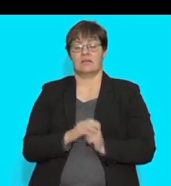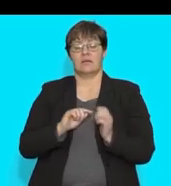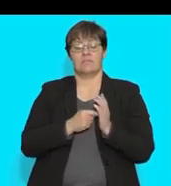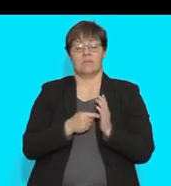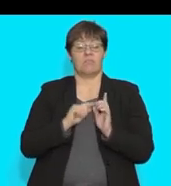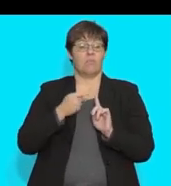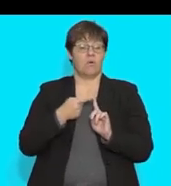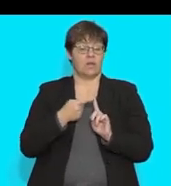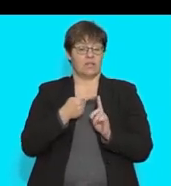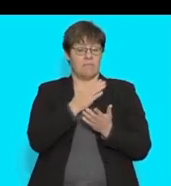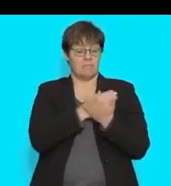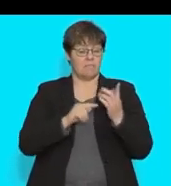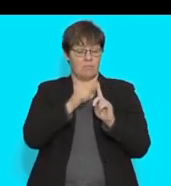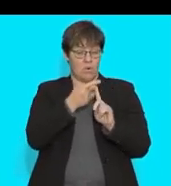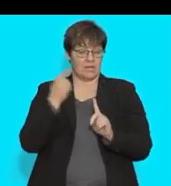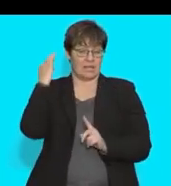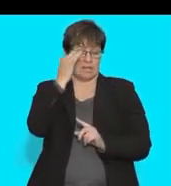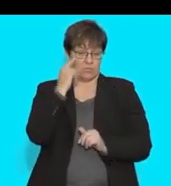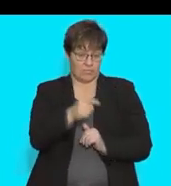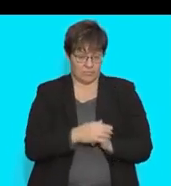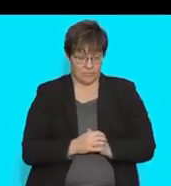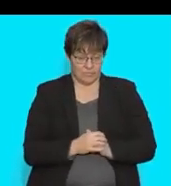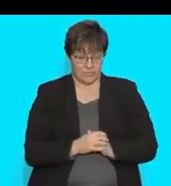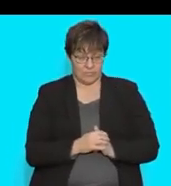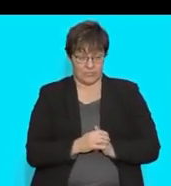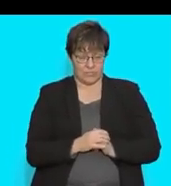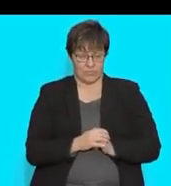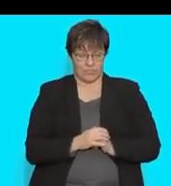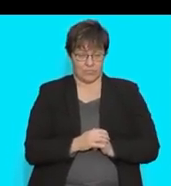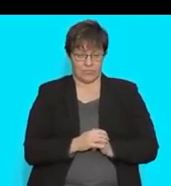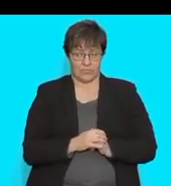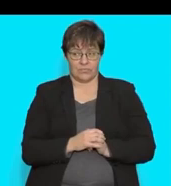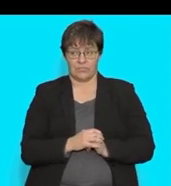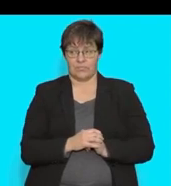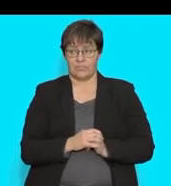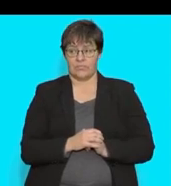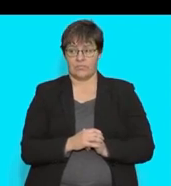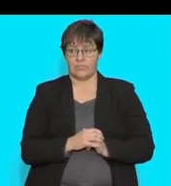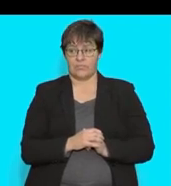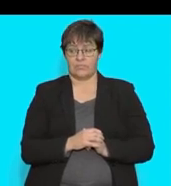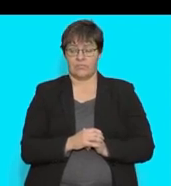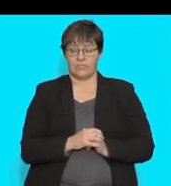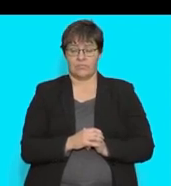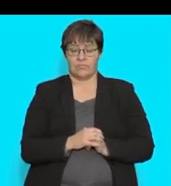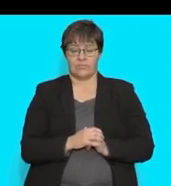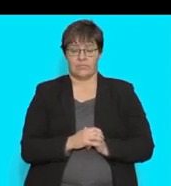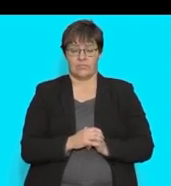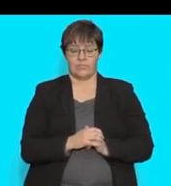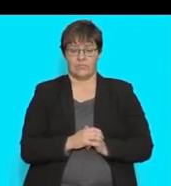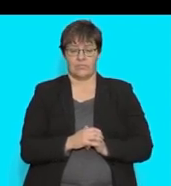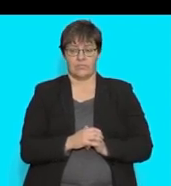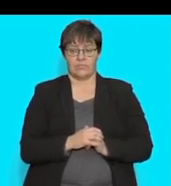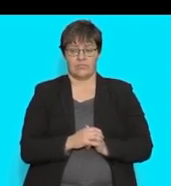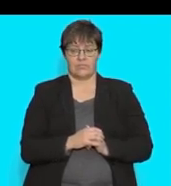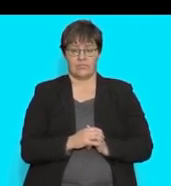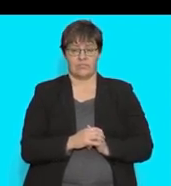midpoint theorem. Right? So let me just write the theorem at the top there so that people don't think it's there,